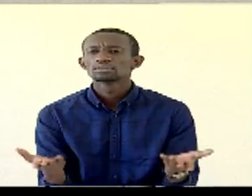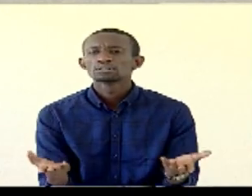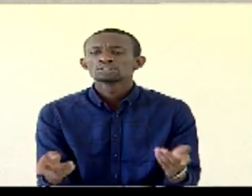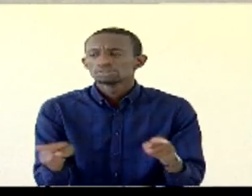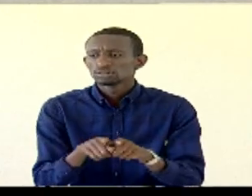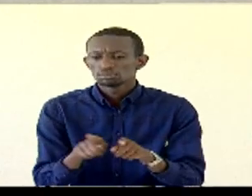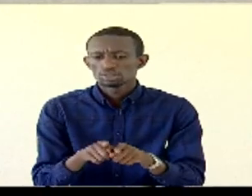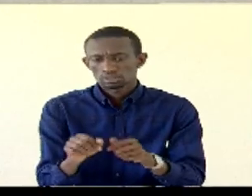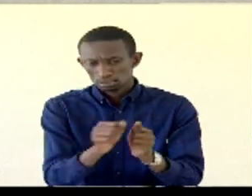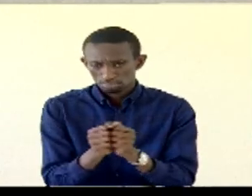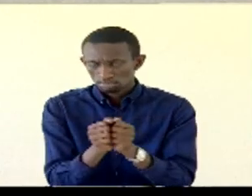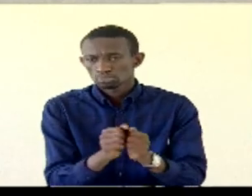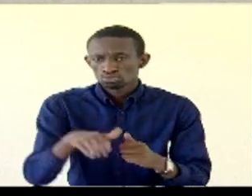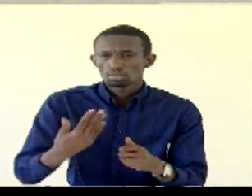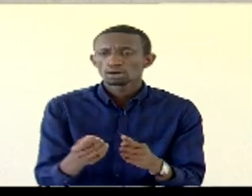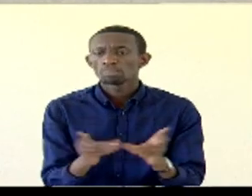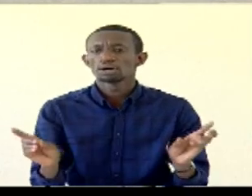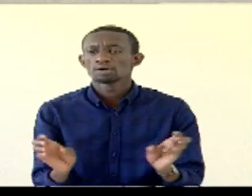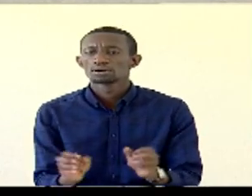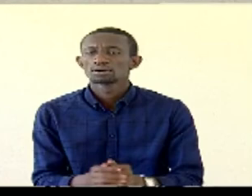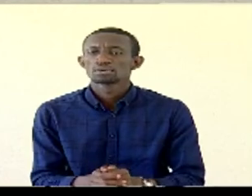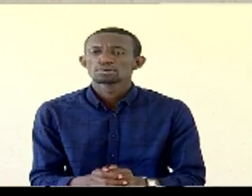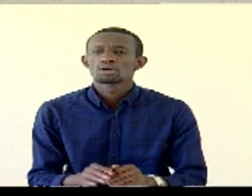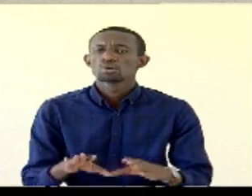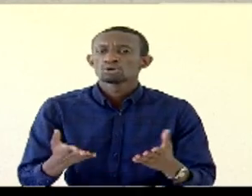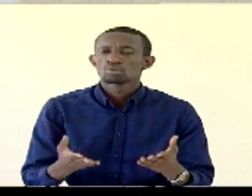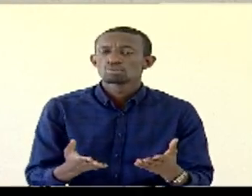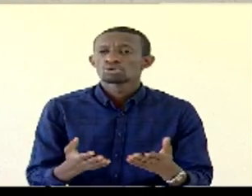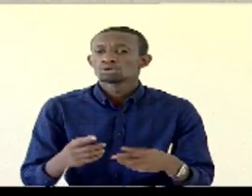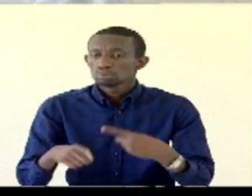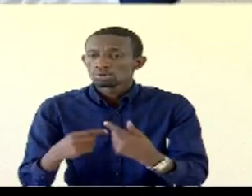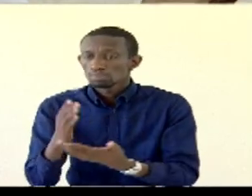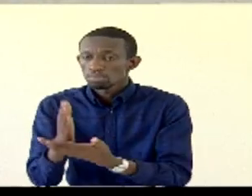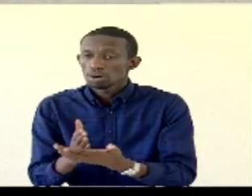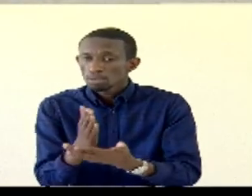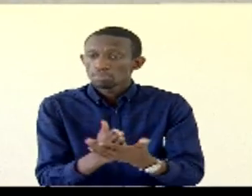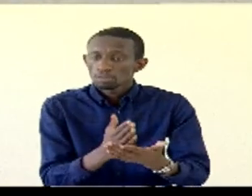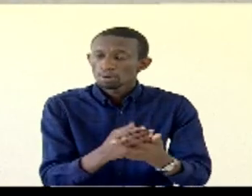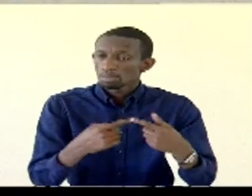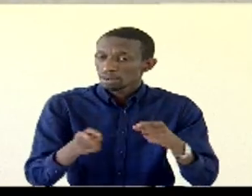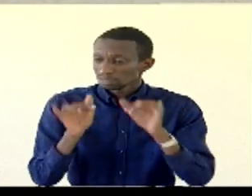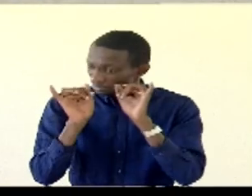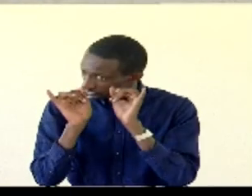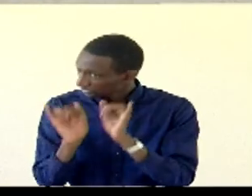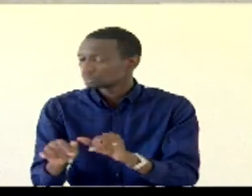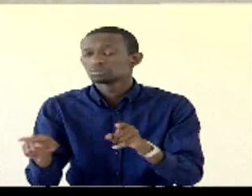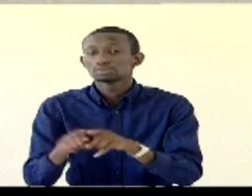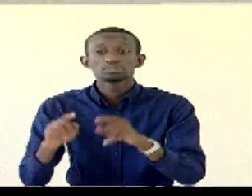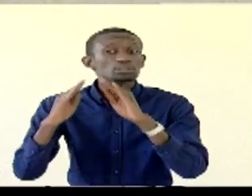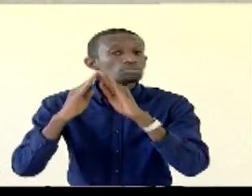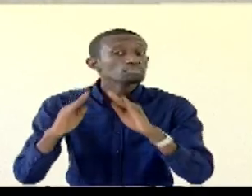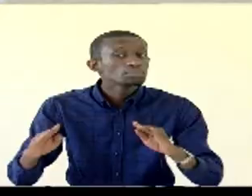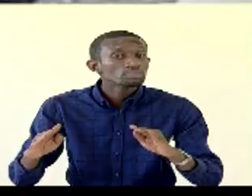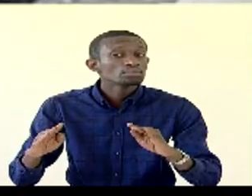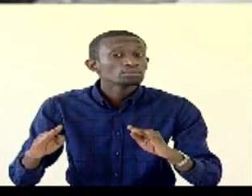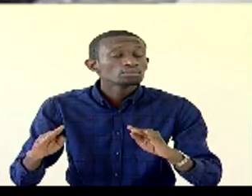now? Are there certain cells that the nucleus will continue to divide, but the cell still remains one, and we refer to that